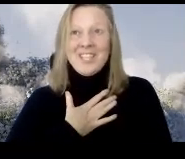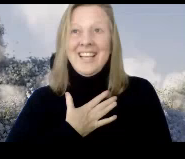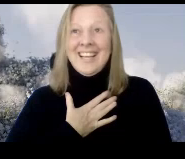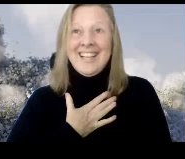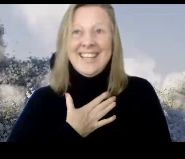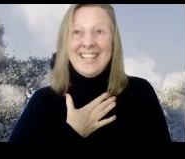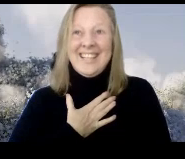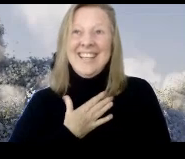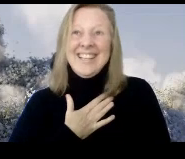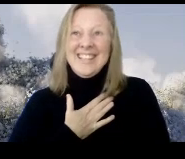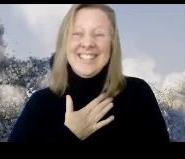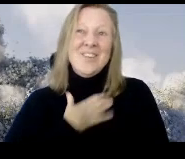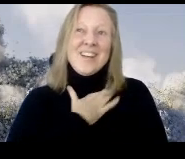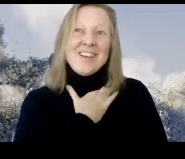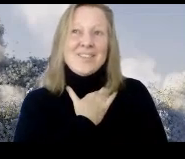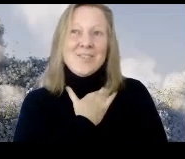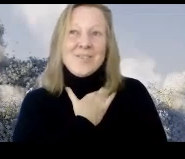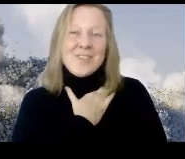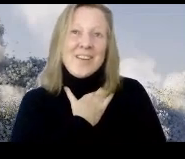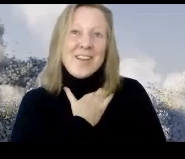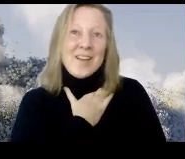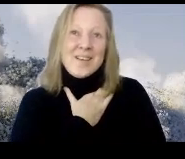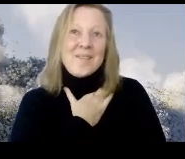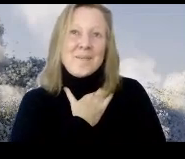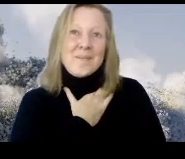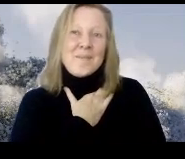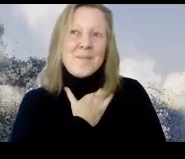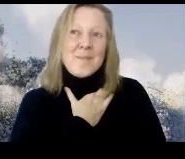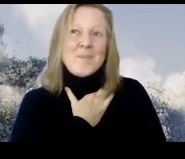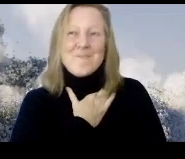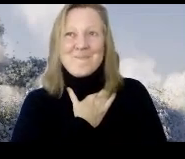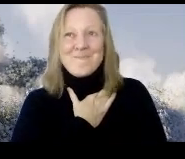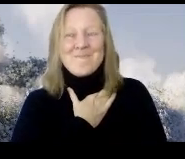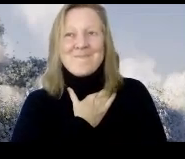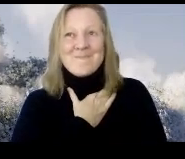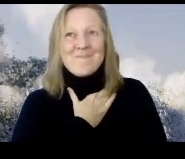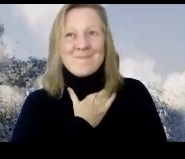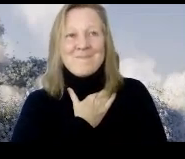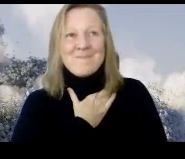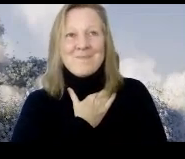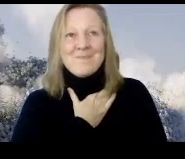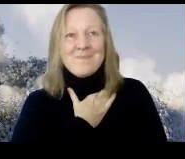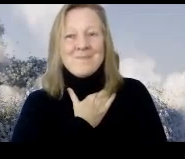It's profession. so, like, So I IELTS do. standard is so high, like it's just